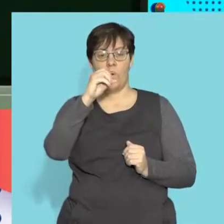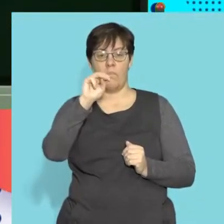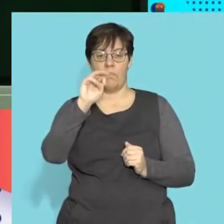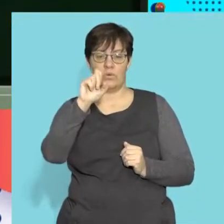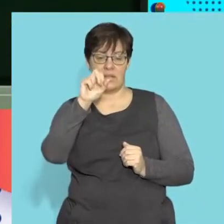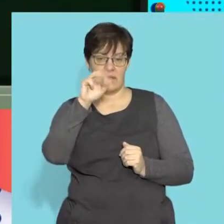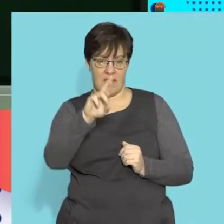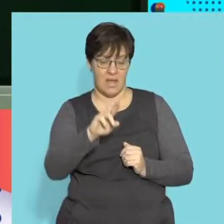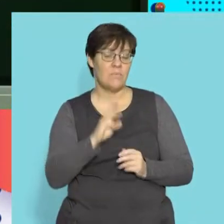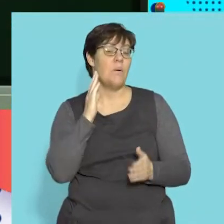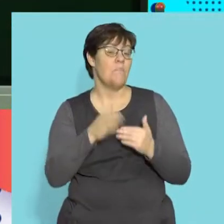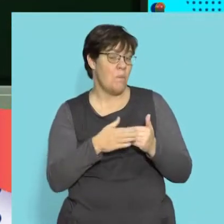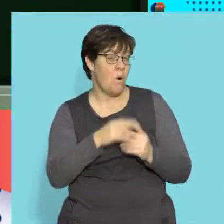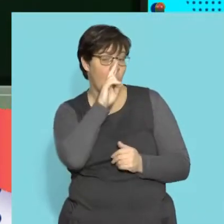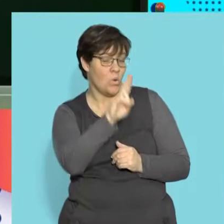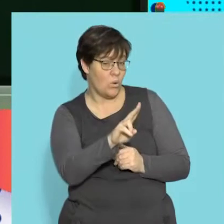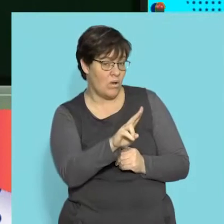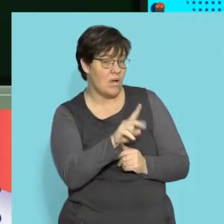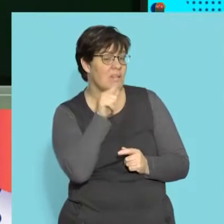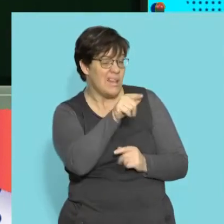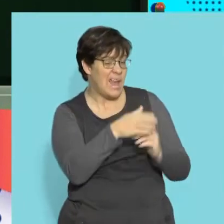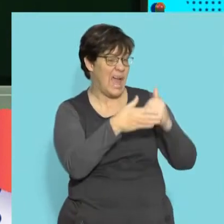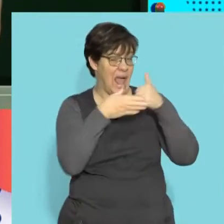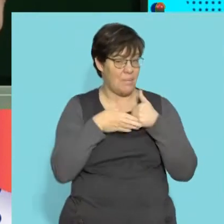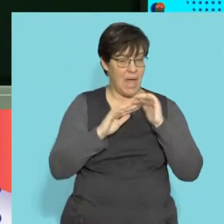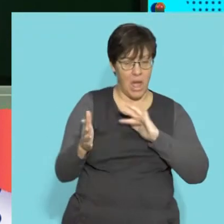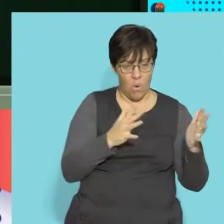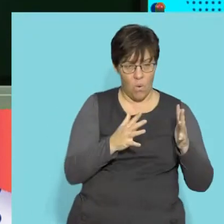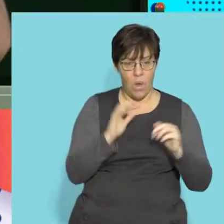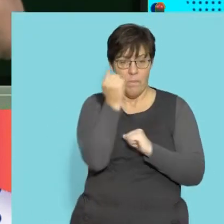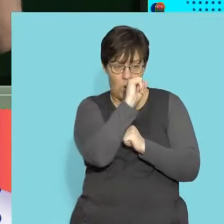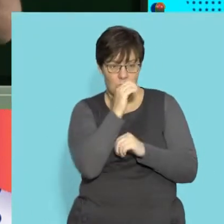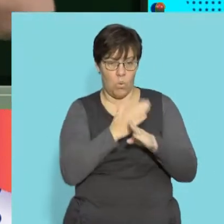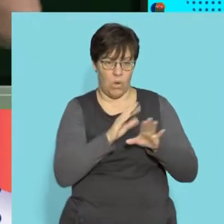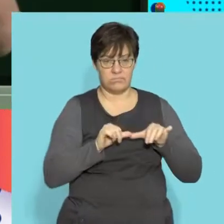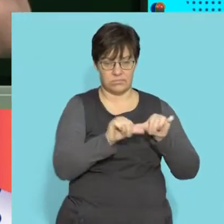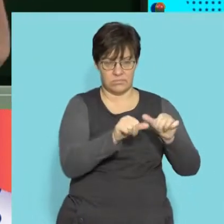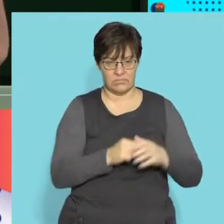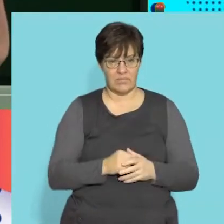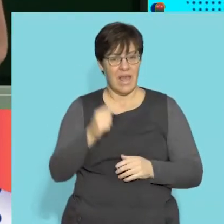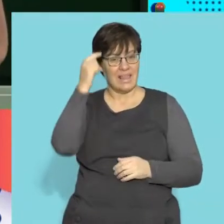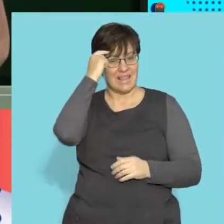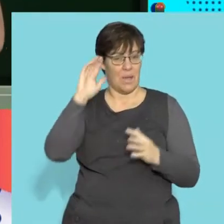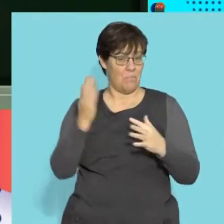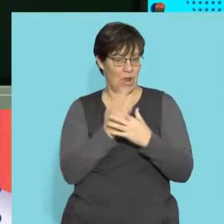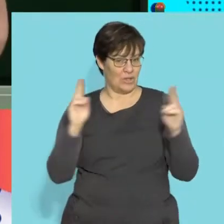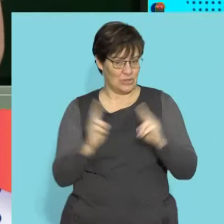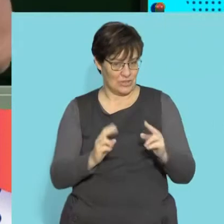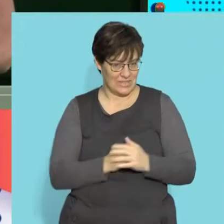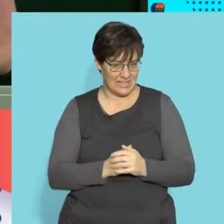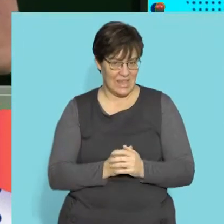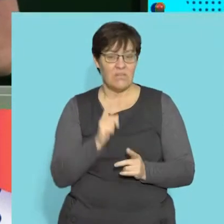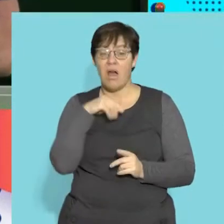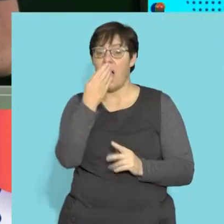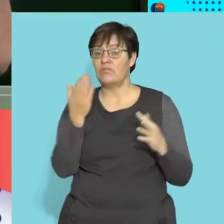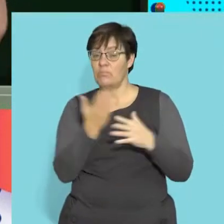that's what we're going to have another careful look at and see how this helps a motor actually work. But I think it's time for a